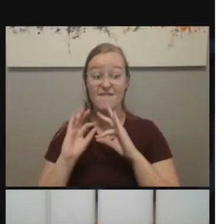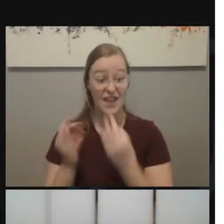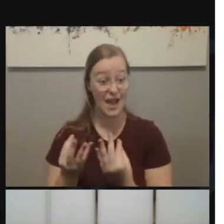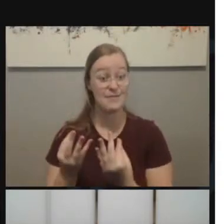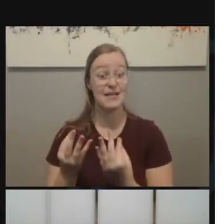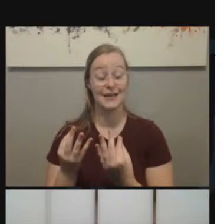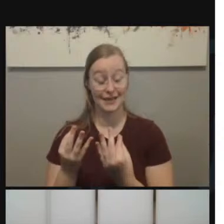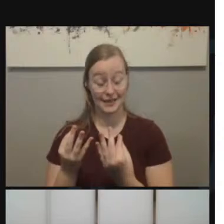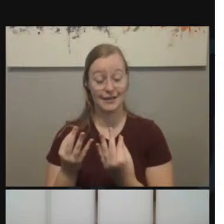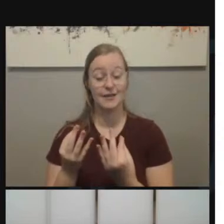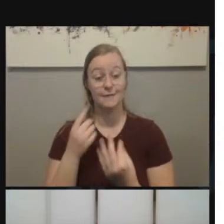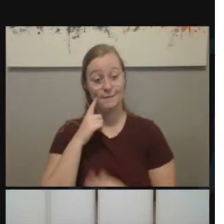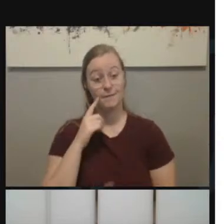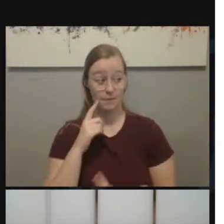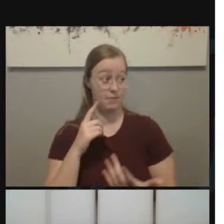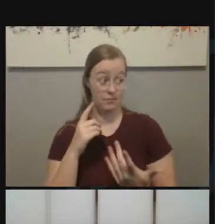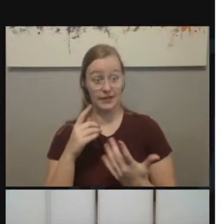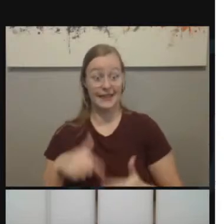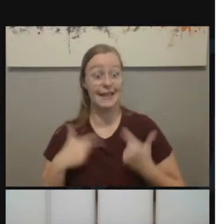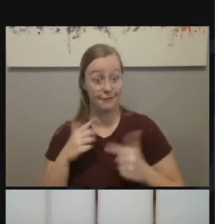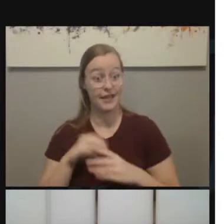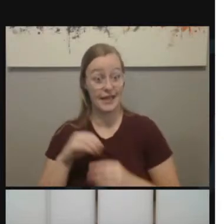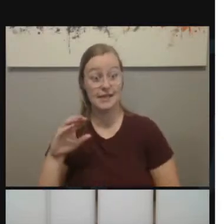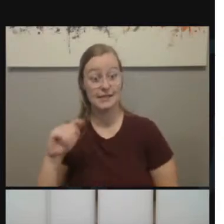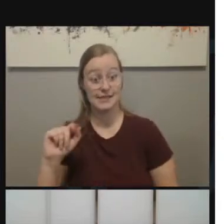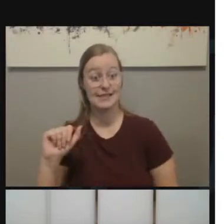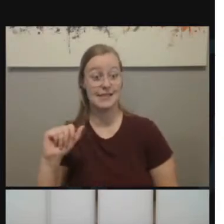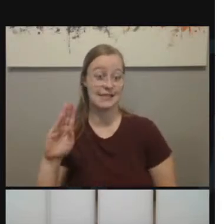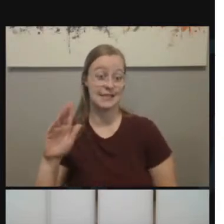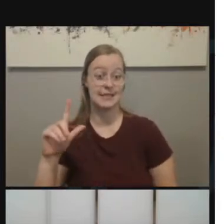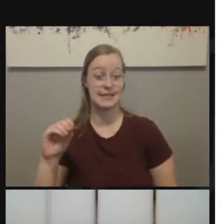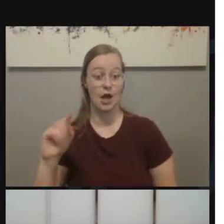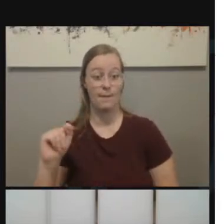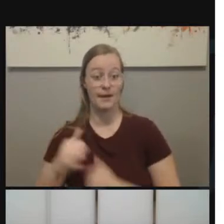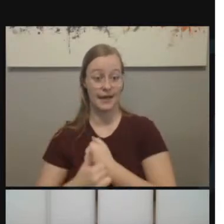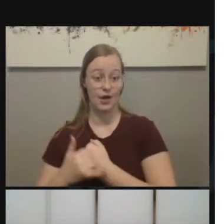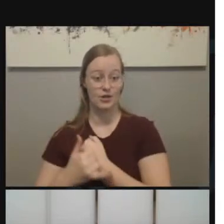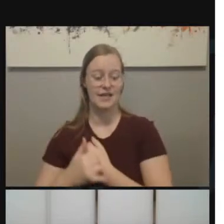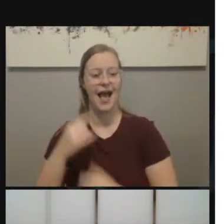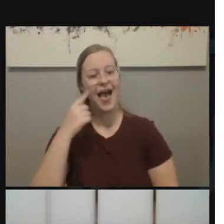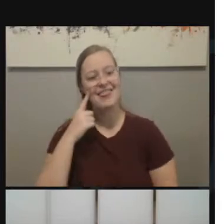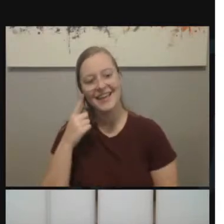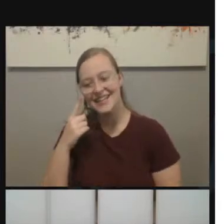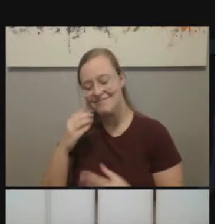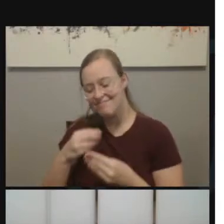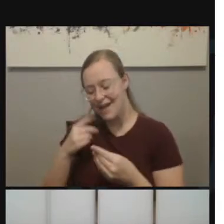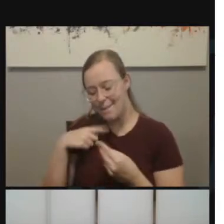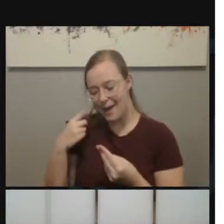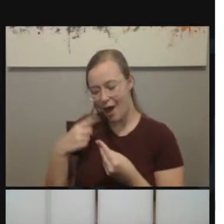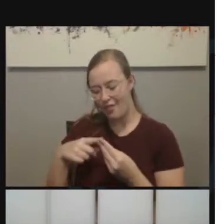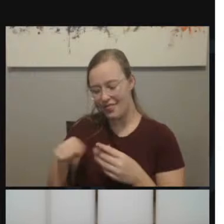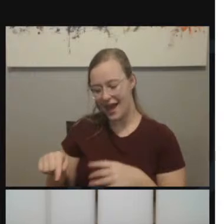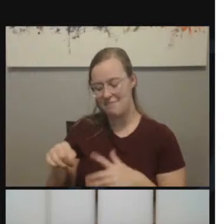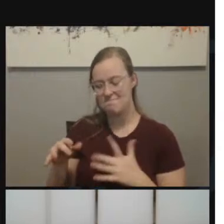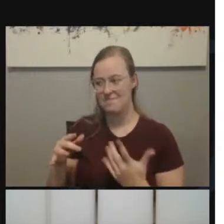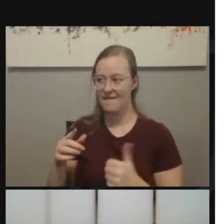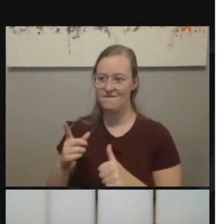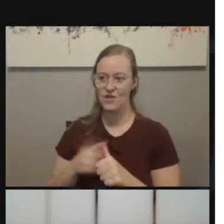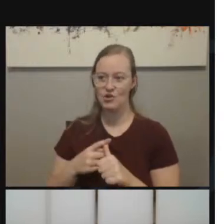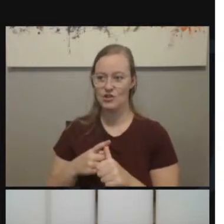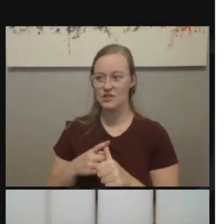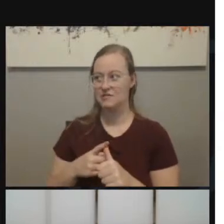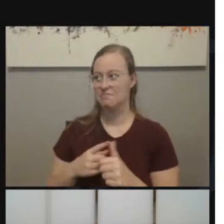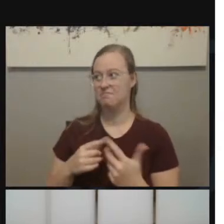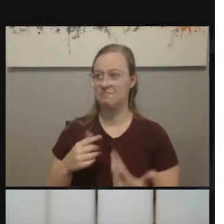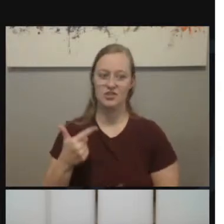of Talbot County. I think of them as the first families of the county,